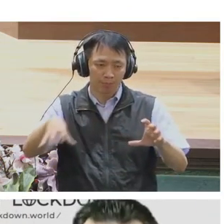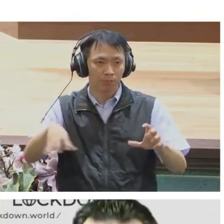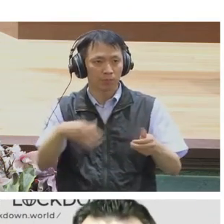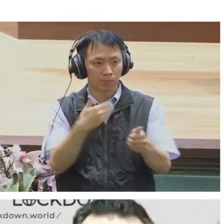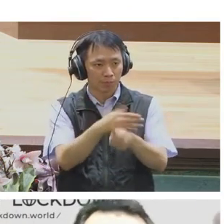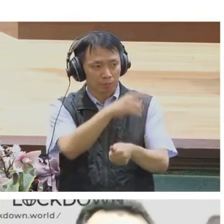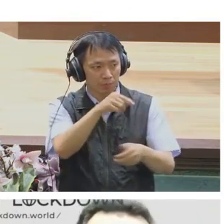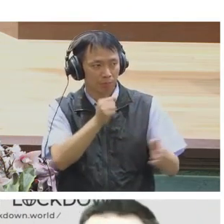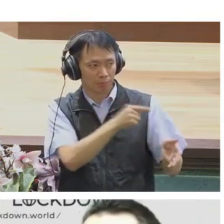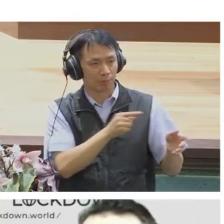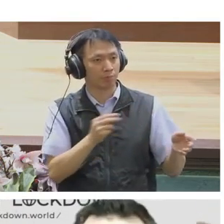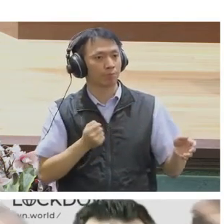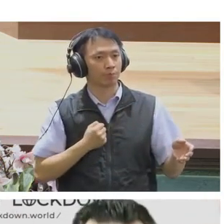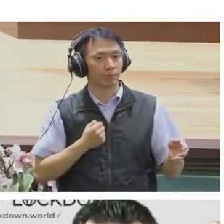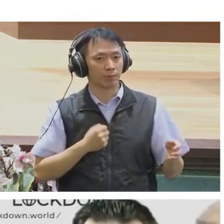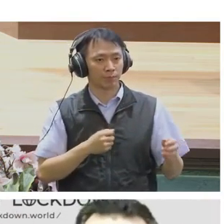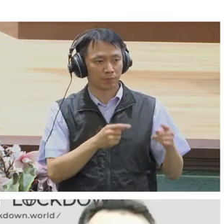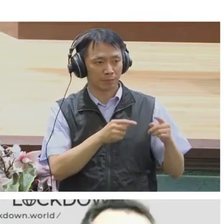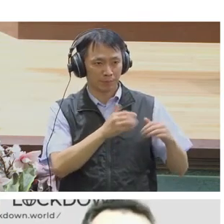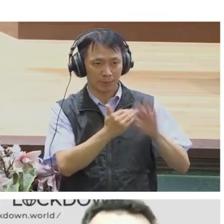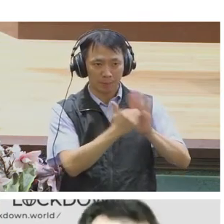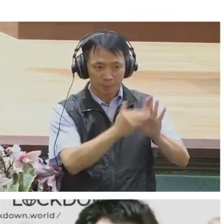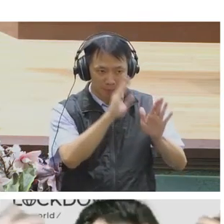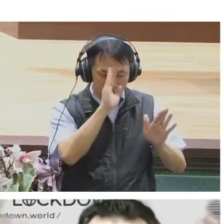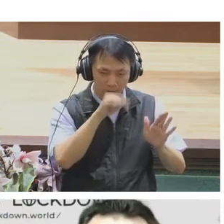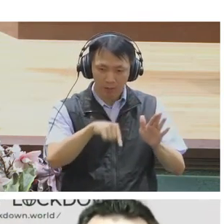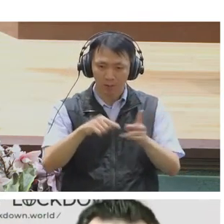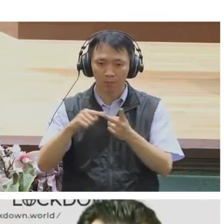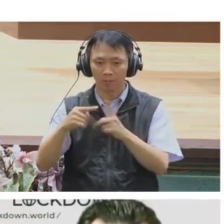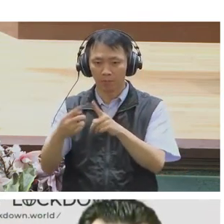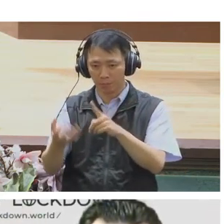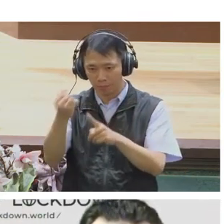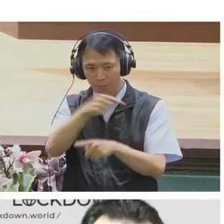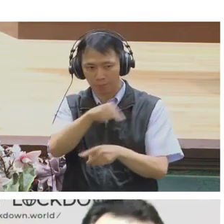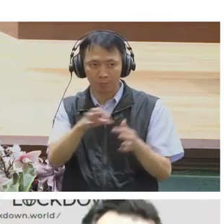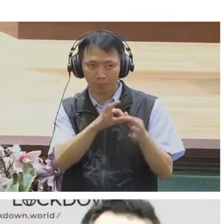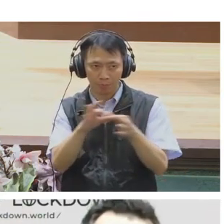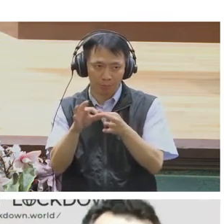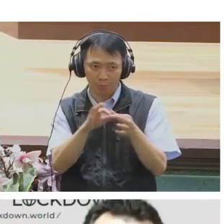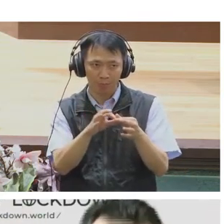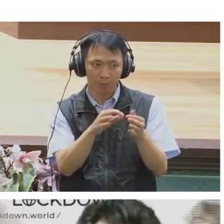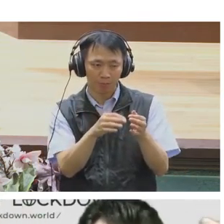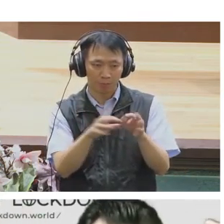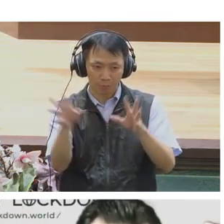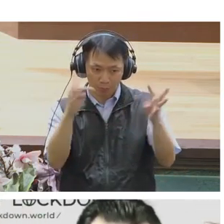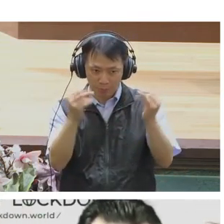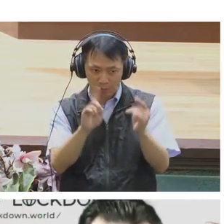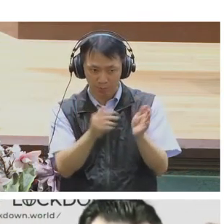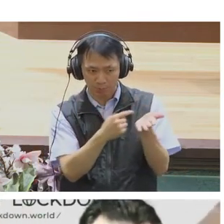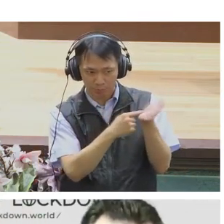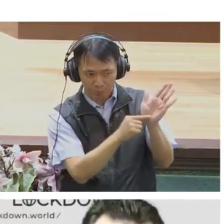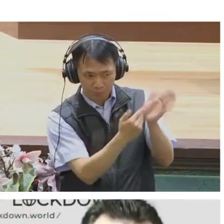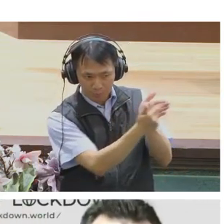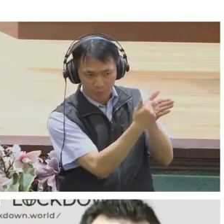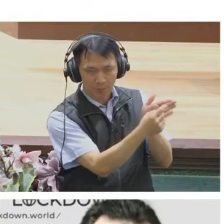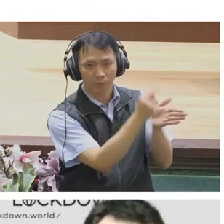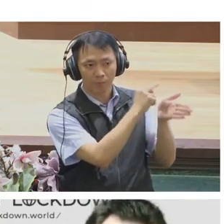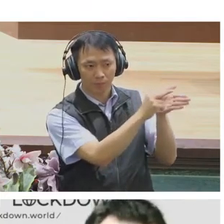people in and get their data in, get their contributions in, and anybody can join the project, actually.